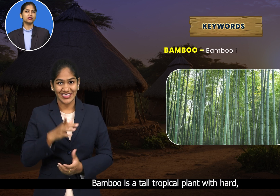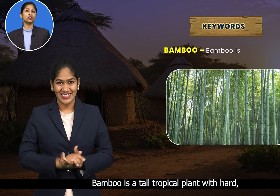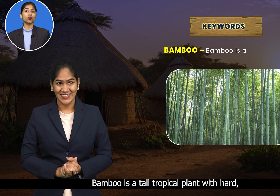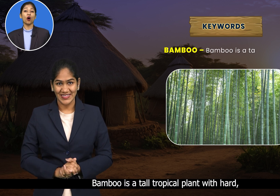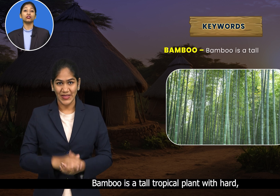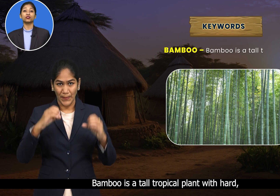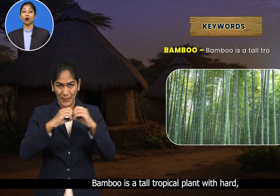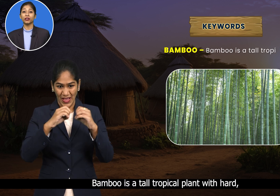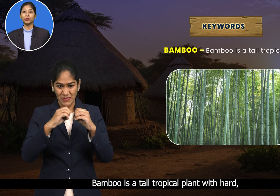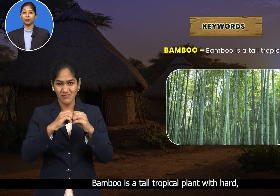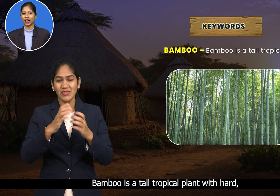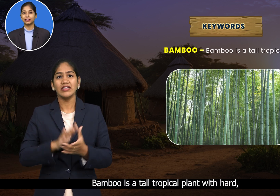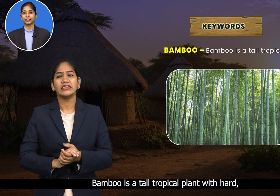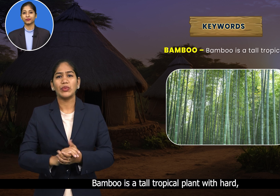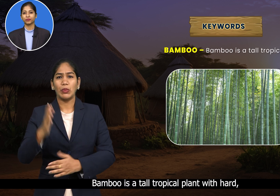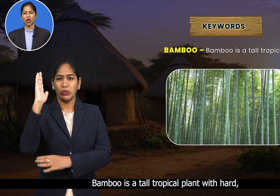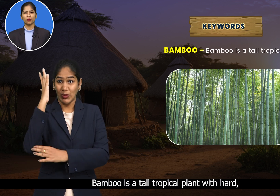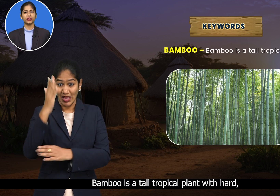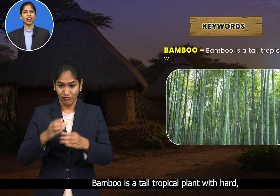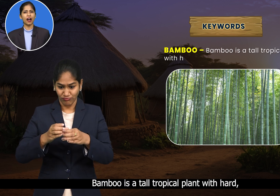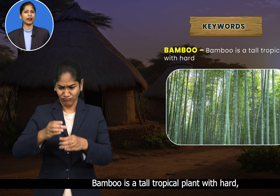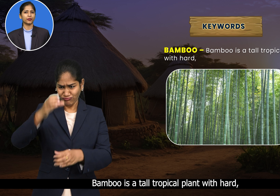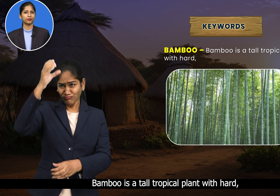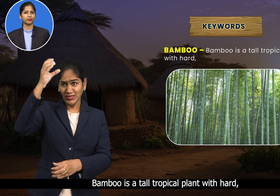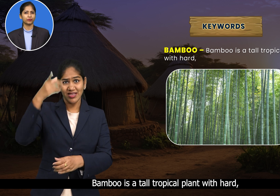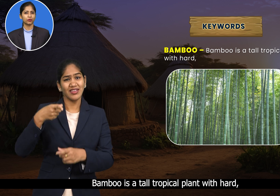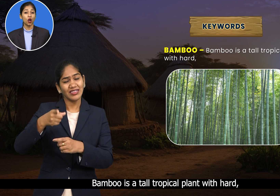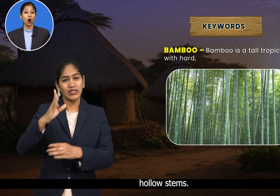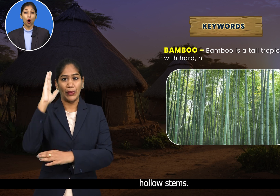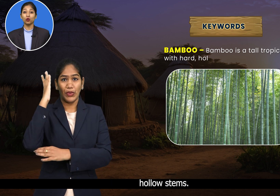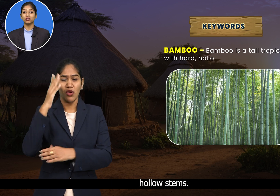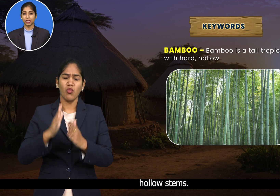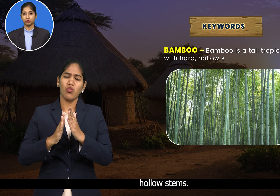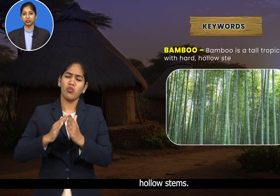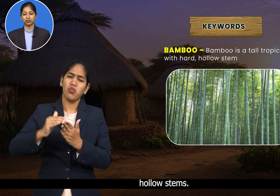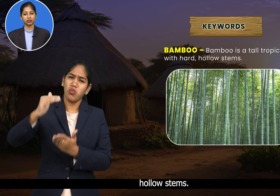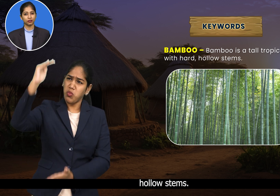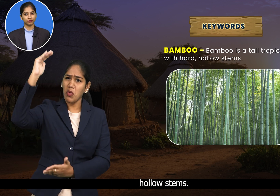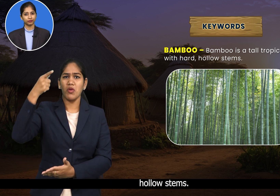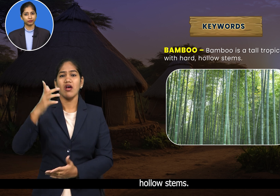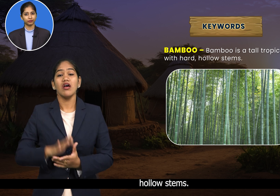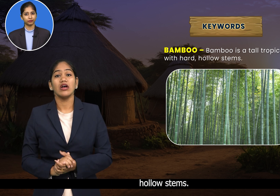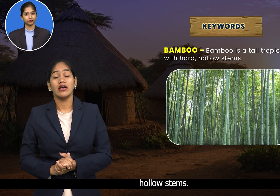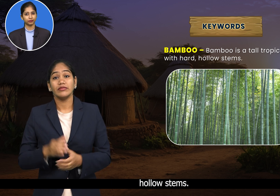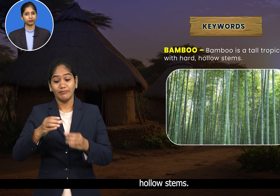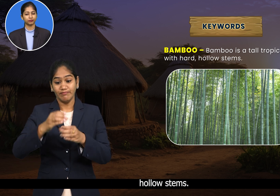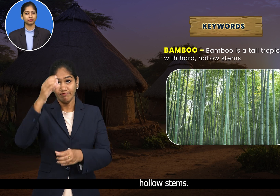Bamboo is a tall tropical plant with hard, hollow stems.